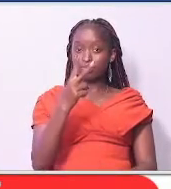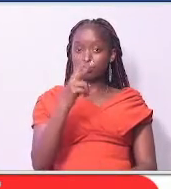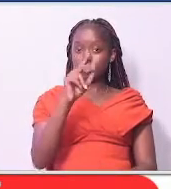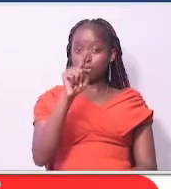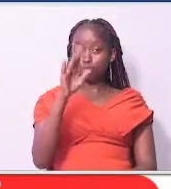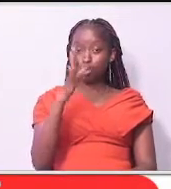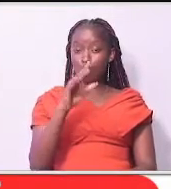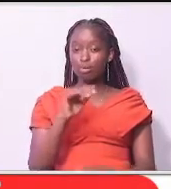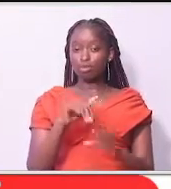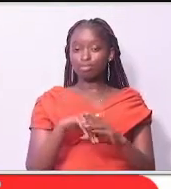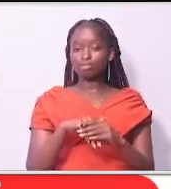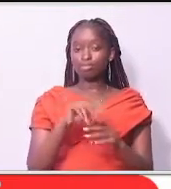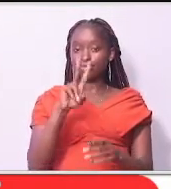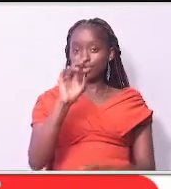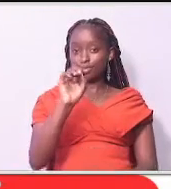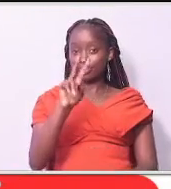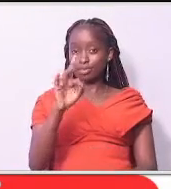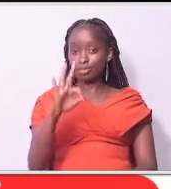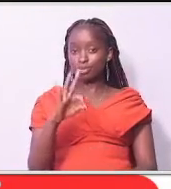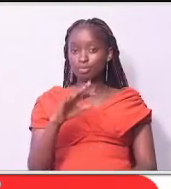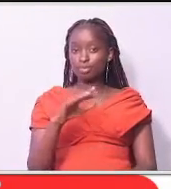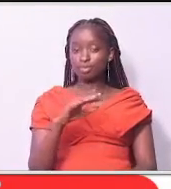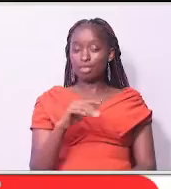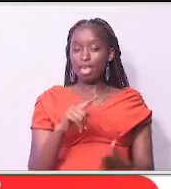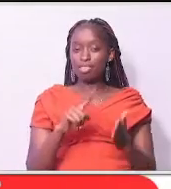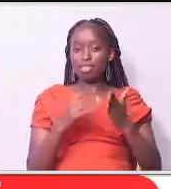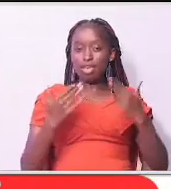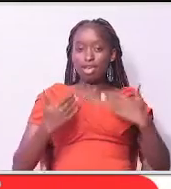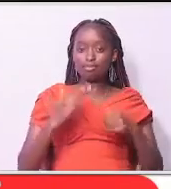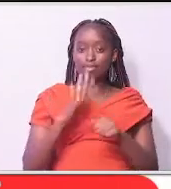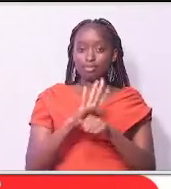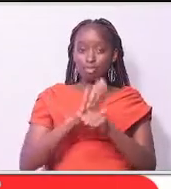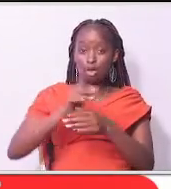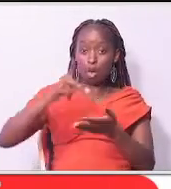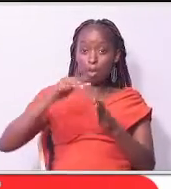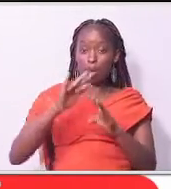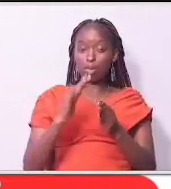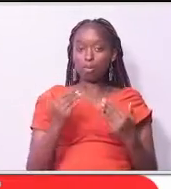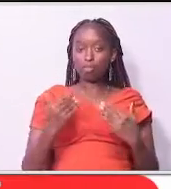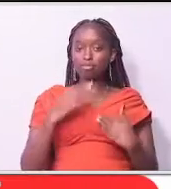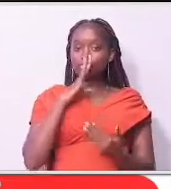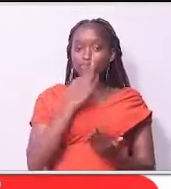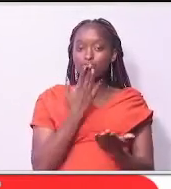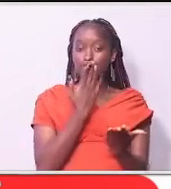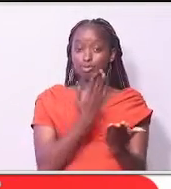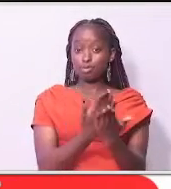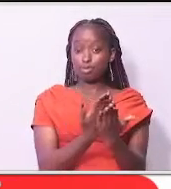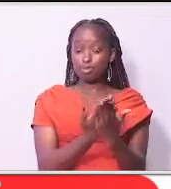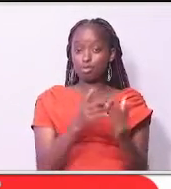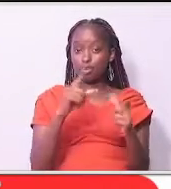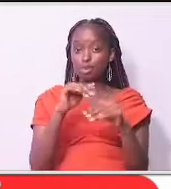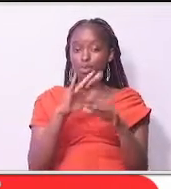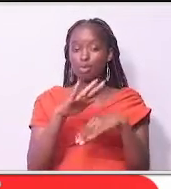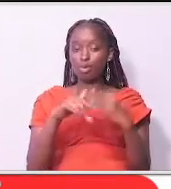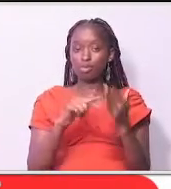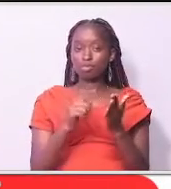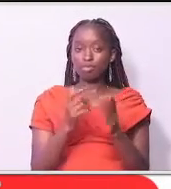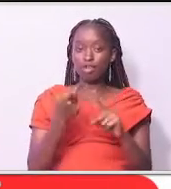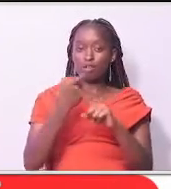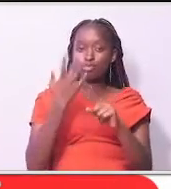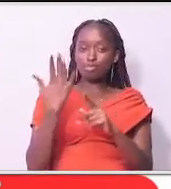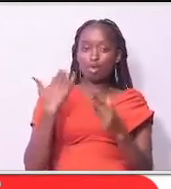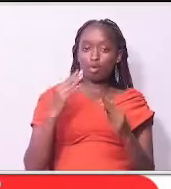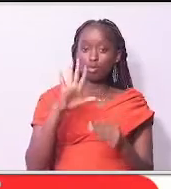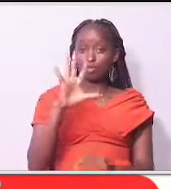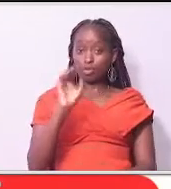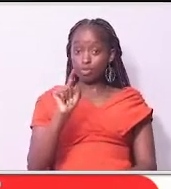2023 respectively. Due to this, the initial maximum payout has been proposed to quadruple from the initial 50,000